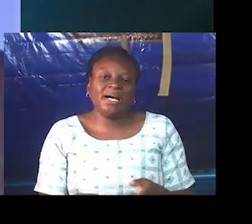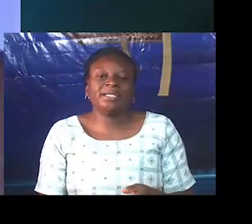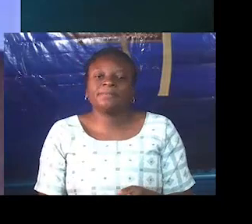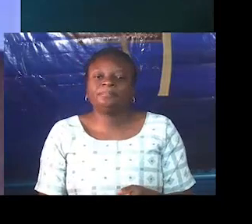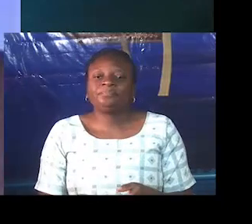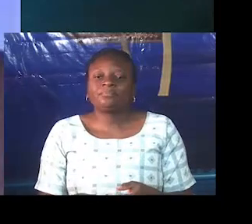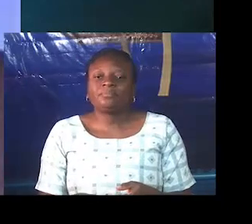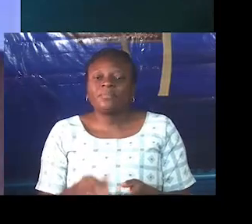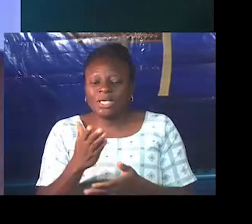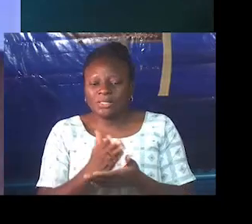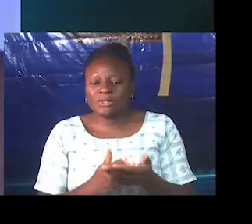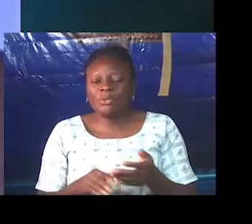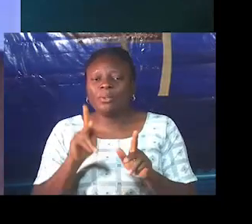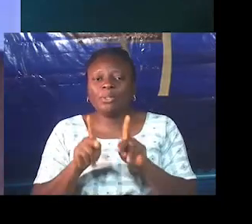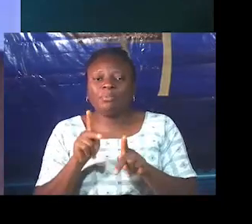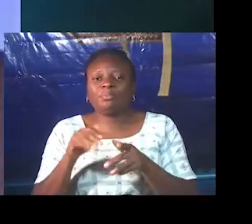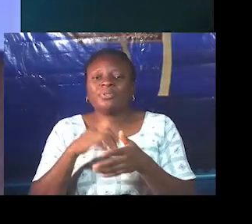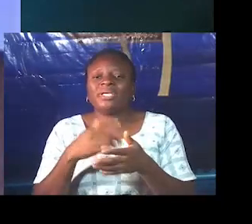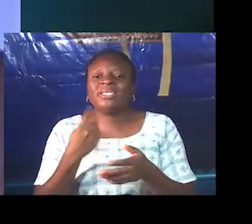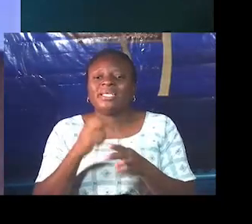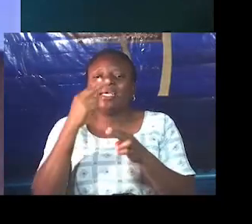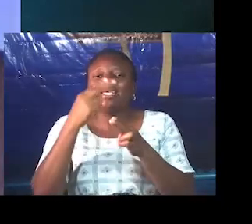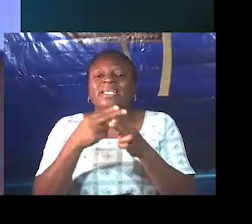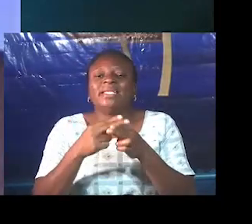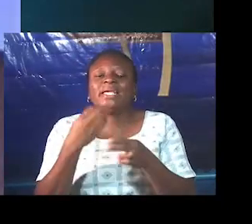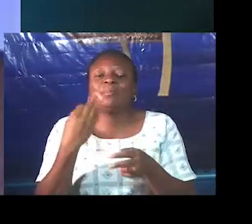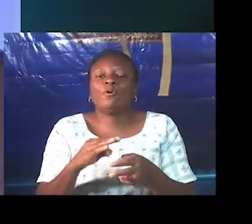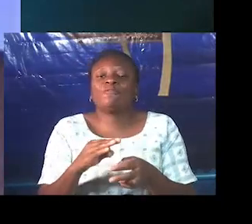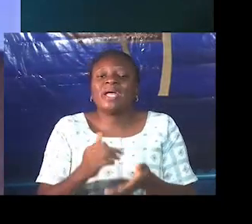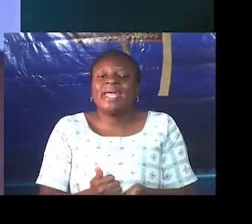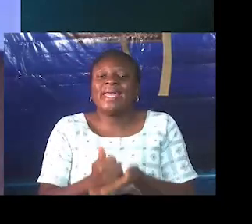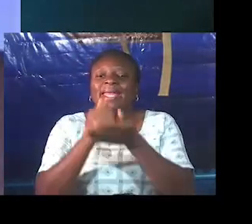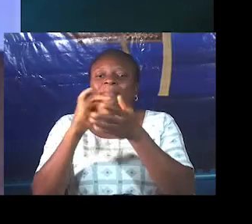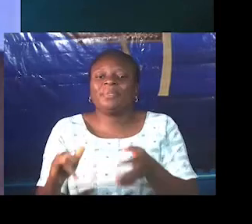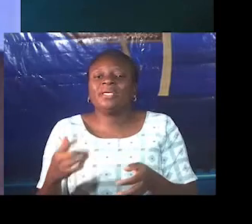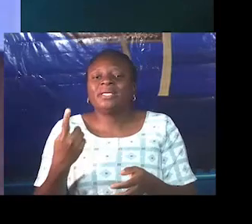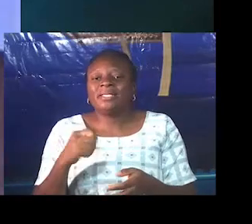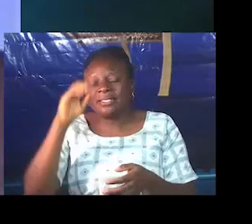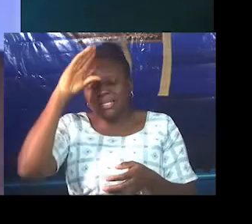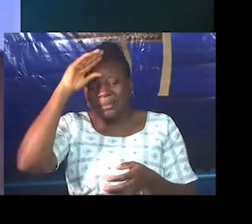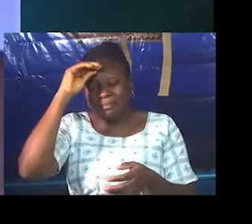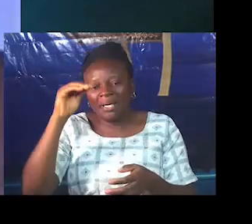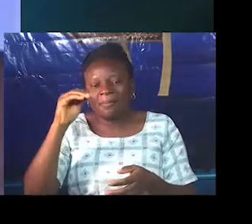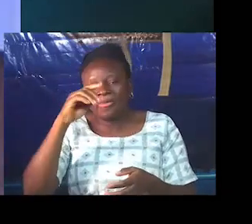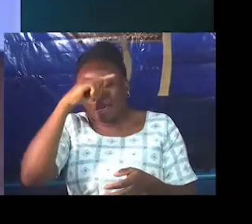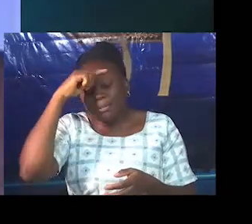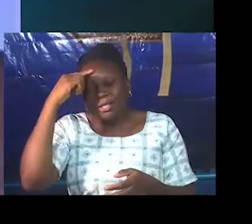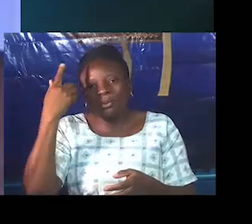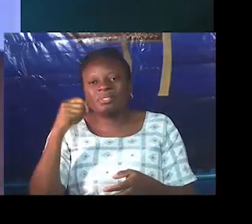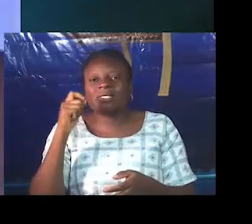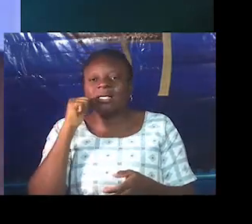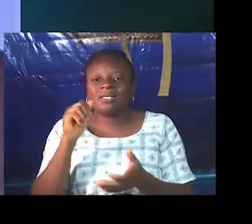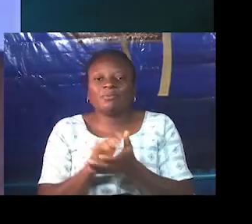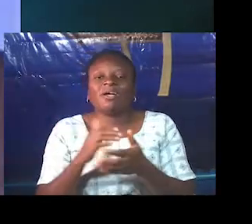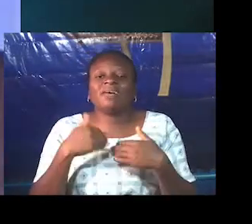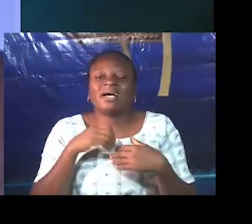because his wife is not around, he has put you in a difficult situation. He has exploited your innocence. I want to say